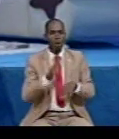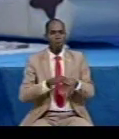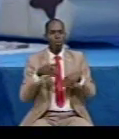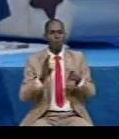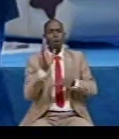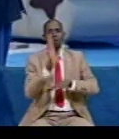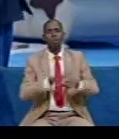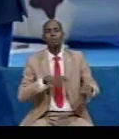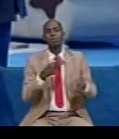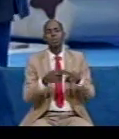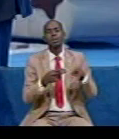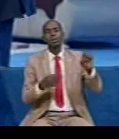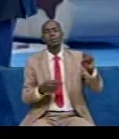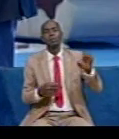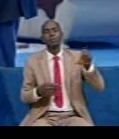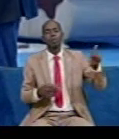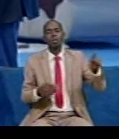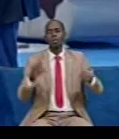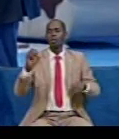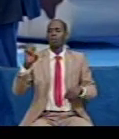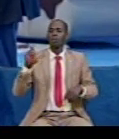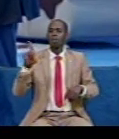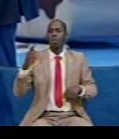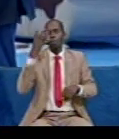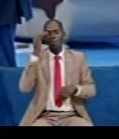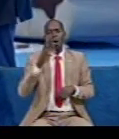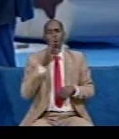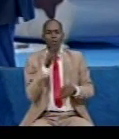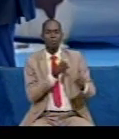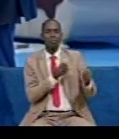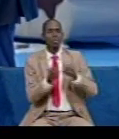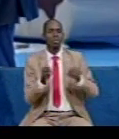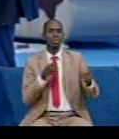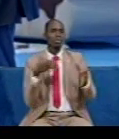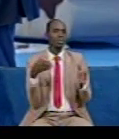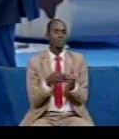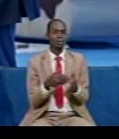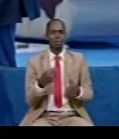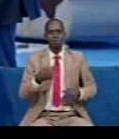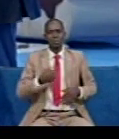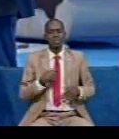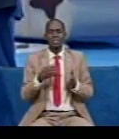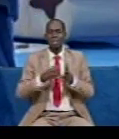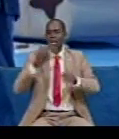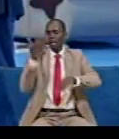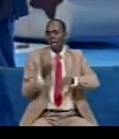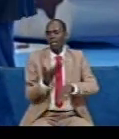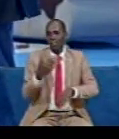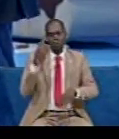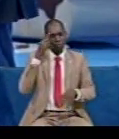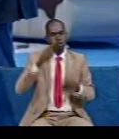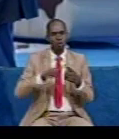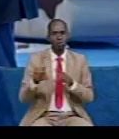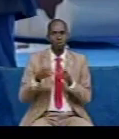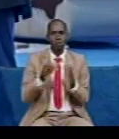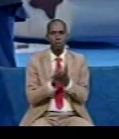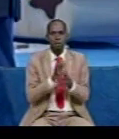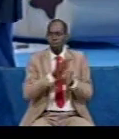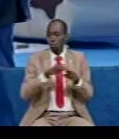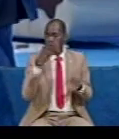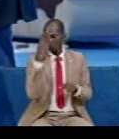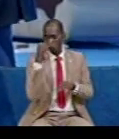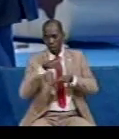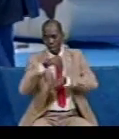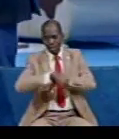Saul, why are you kicking against the pricks? It's a hard thing for you to do that. You don't sleep in the night. You